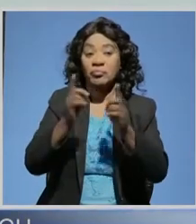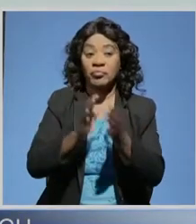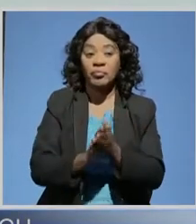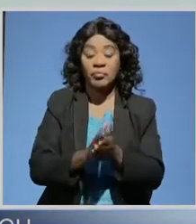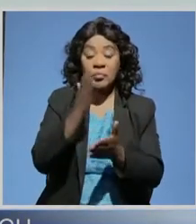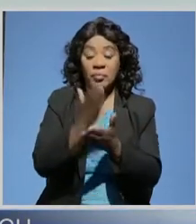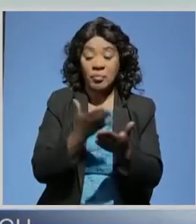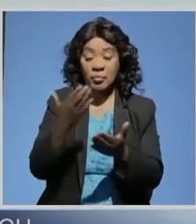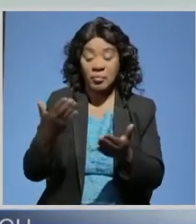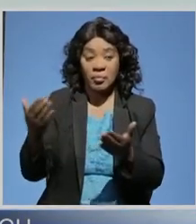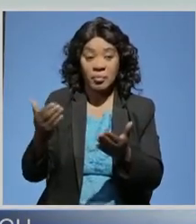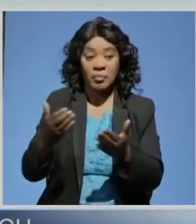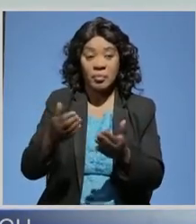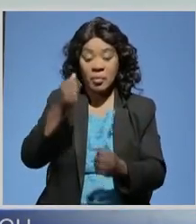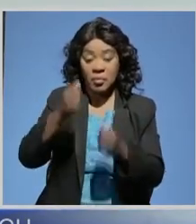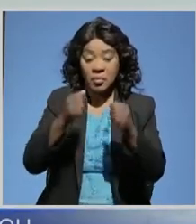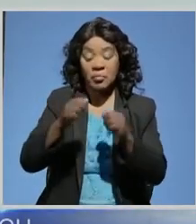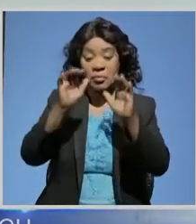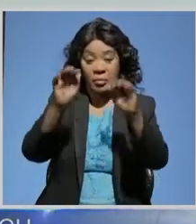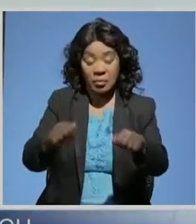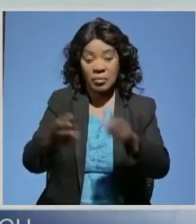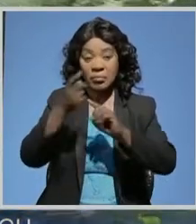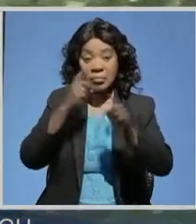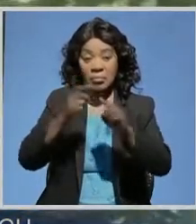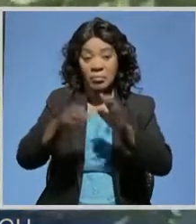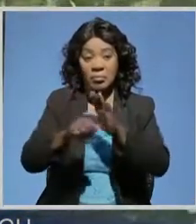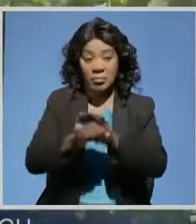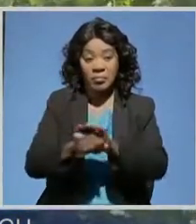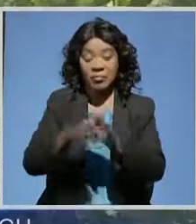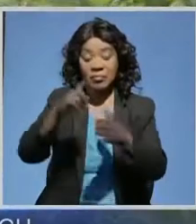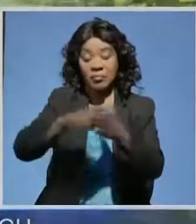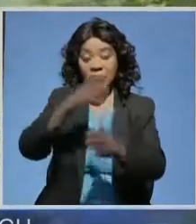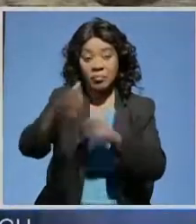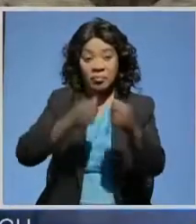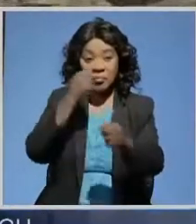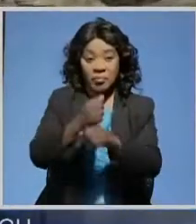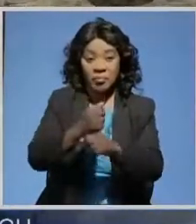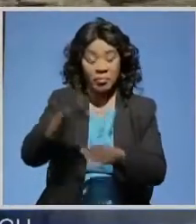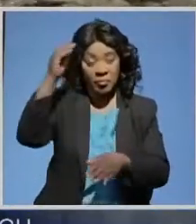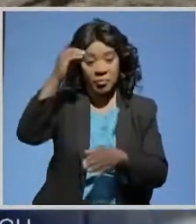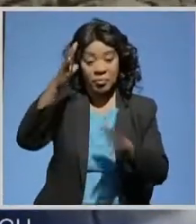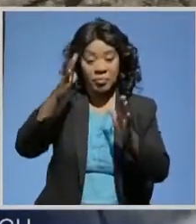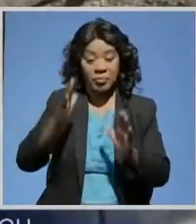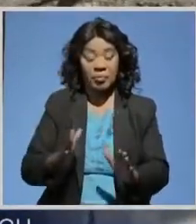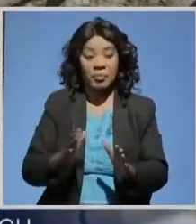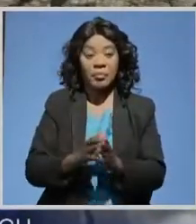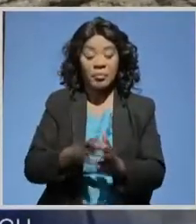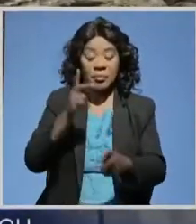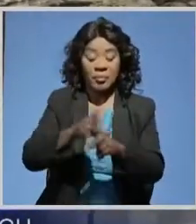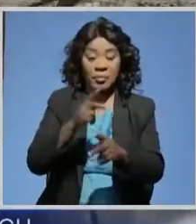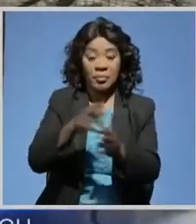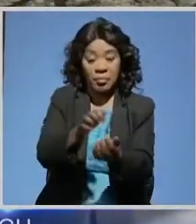that I'll consider as we prepare the budget for next year. Tourism Minister Ronald Chitotera encouraged Zambians to start keeping crocodile